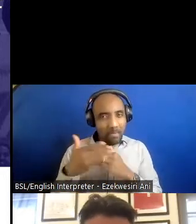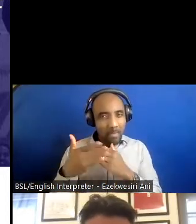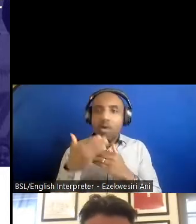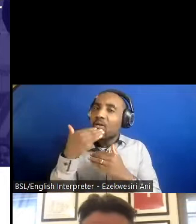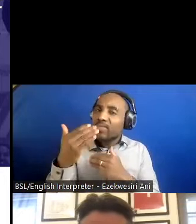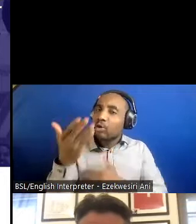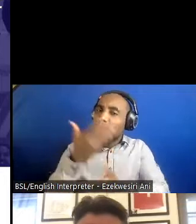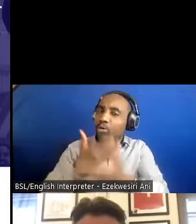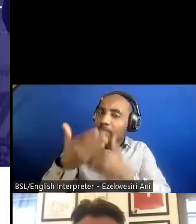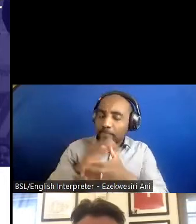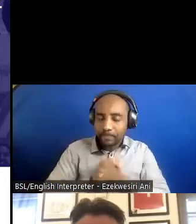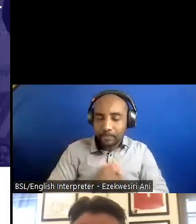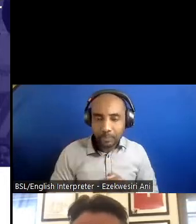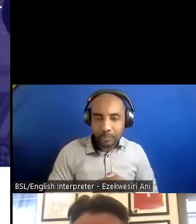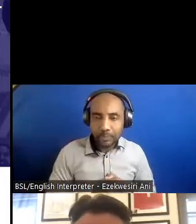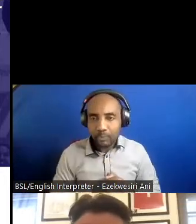contribution. We have